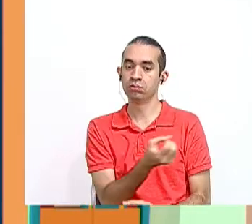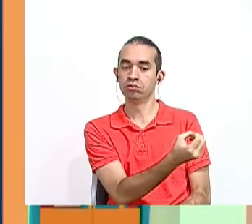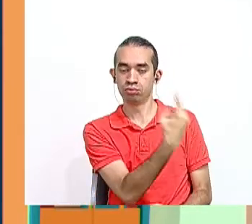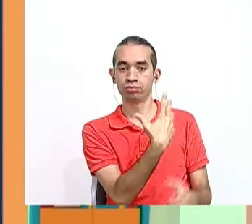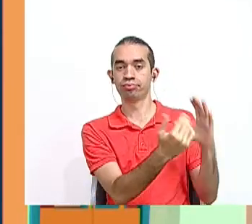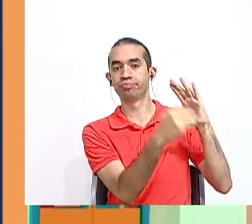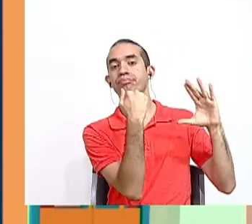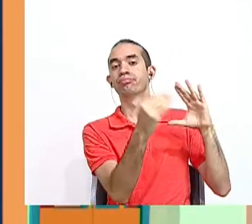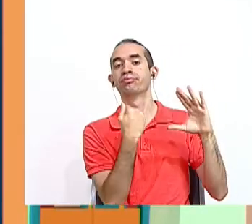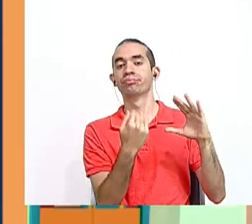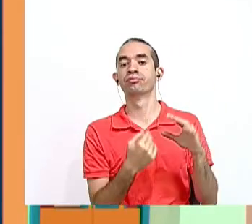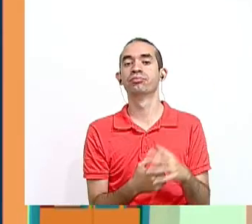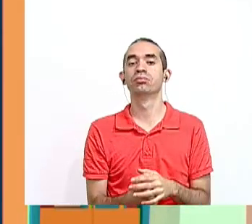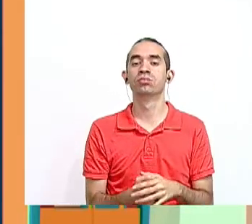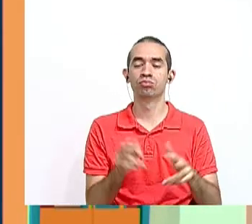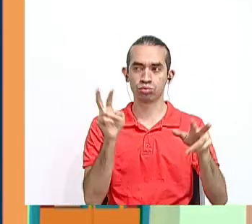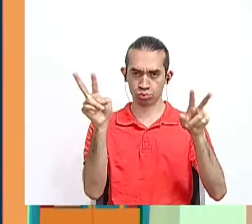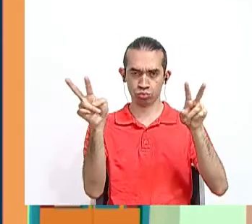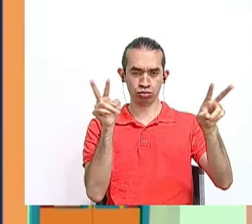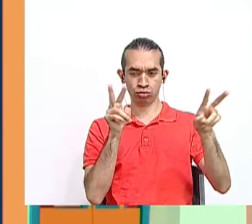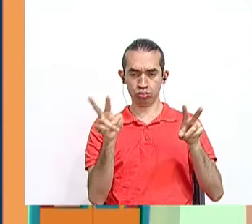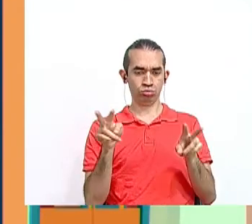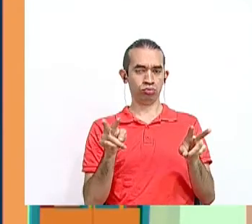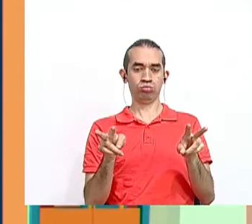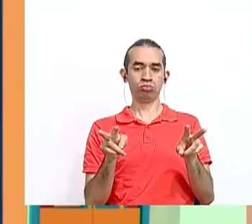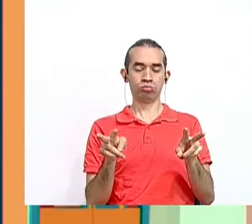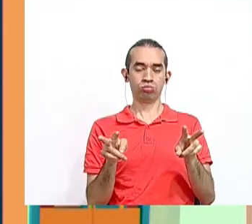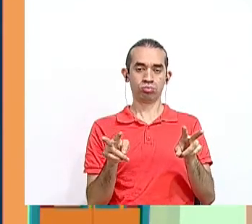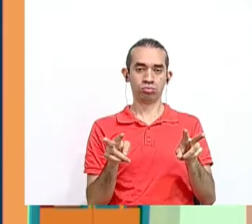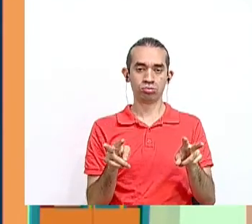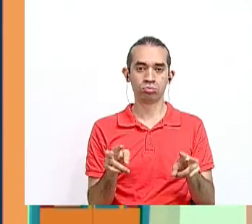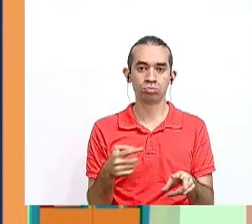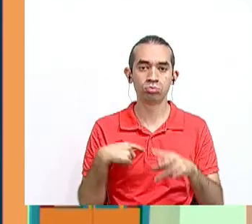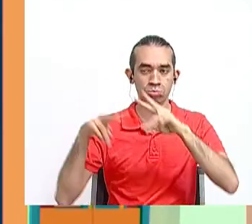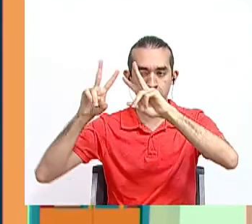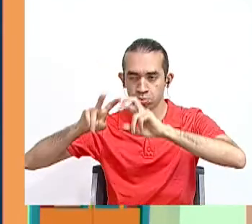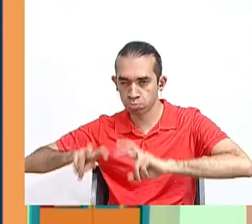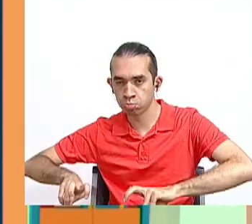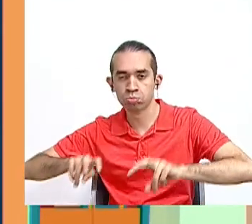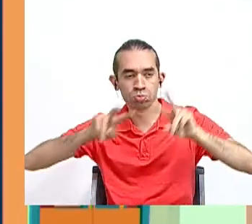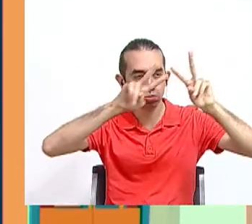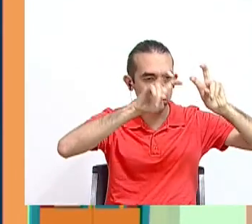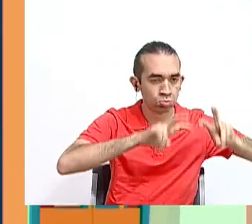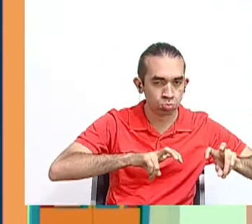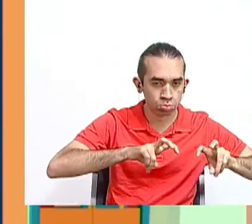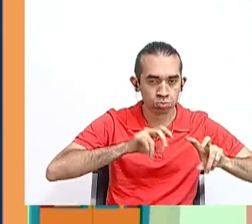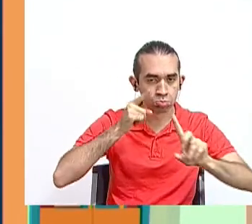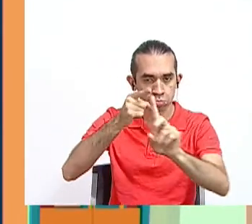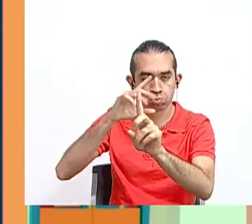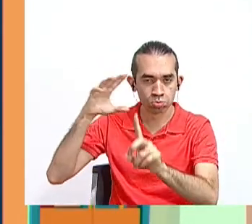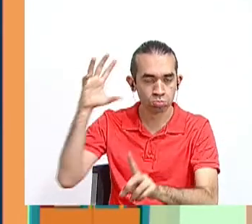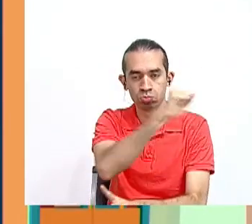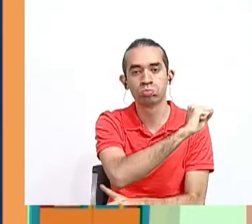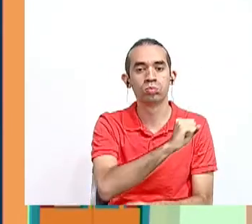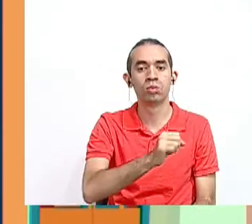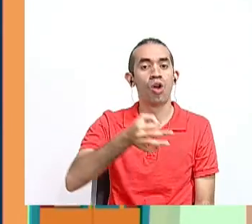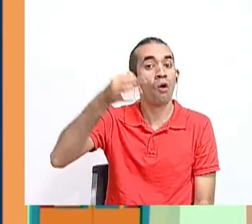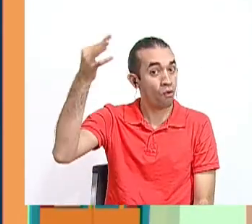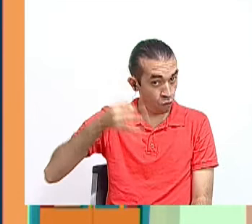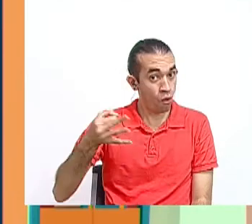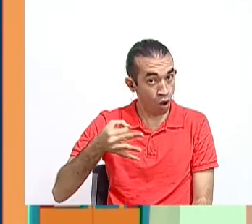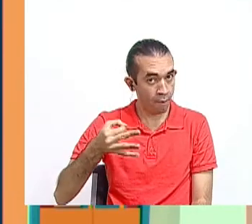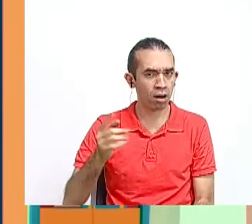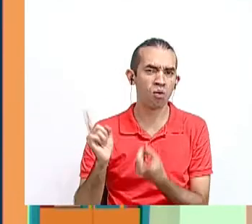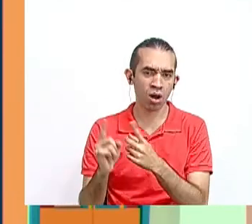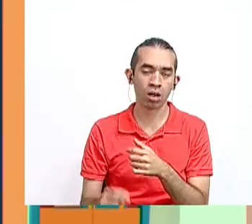me. And we're going to actually look at those emails and analyze them to identify which one is formal, which